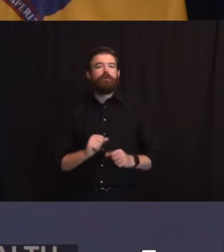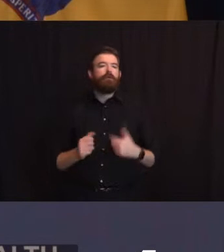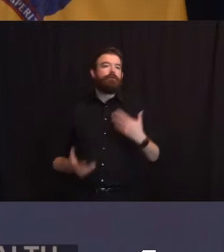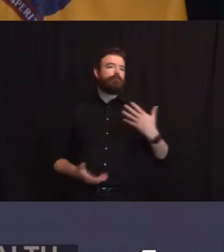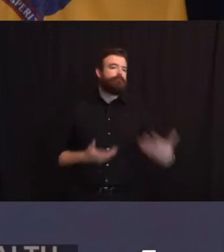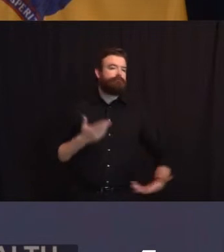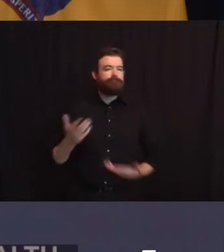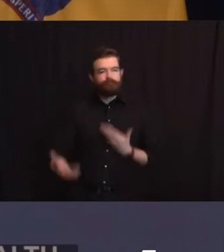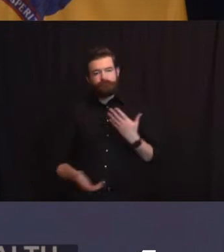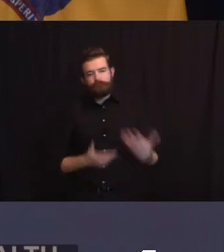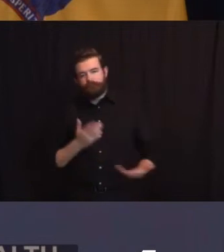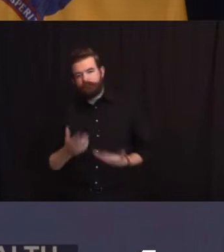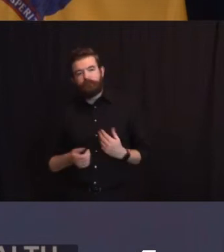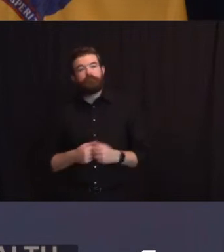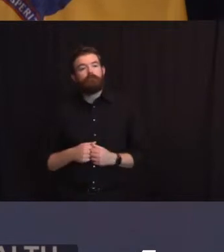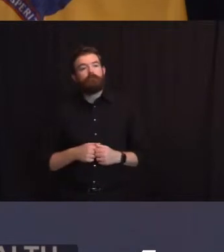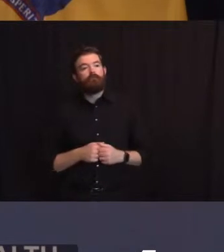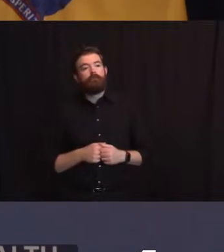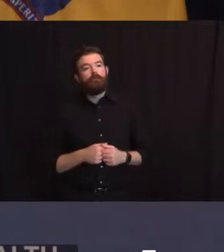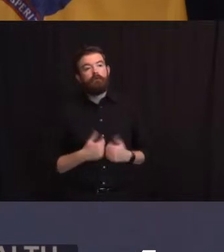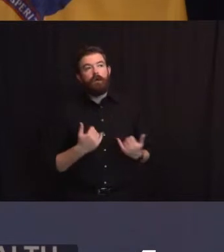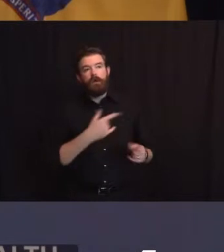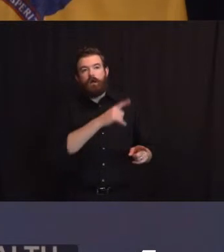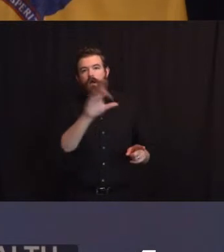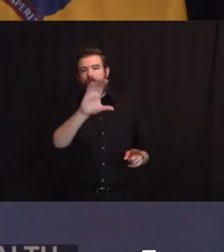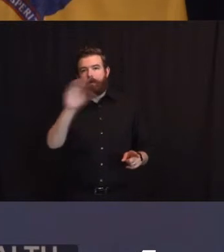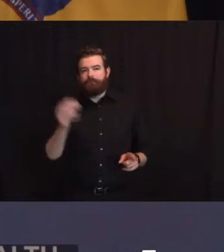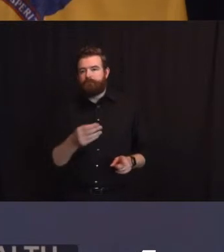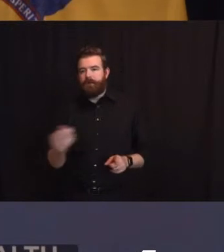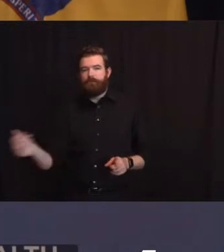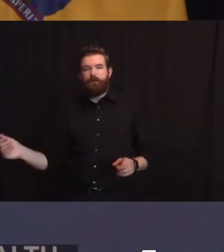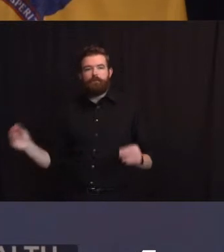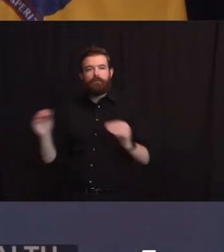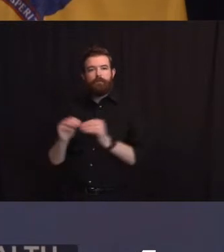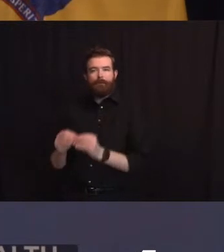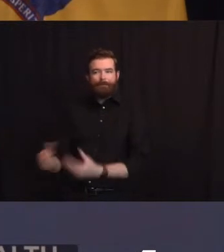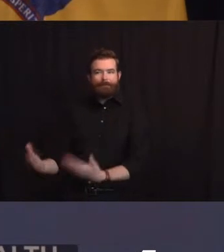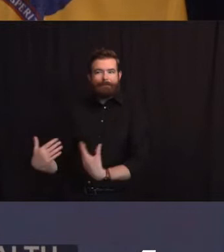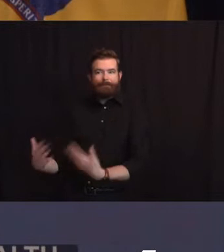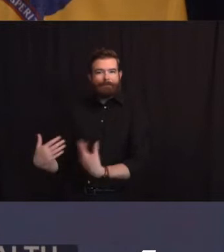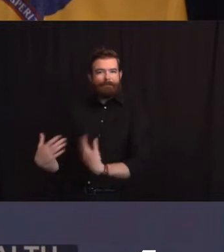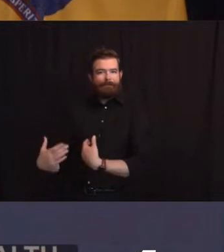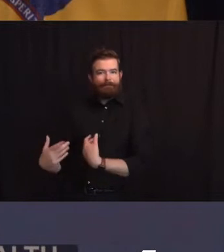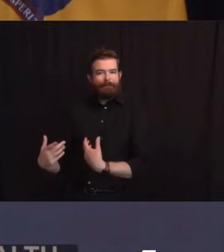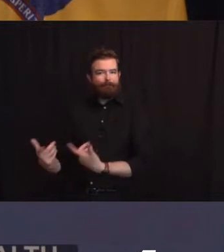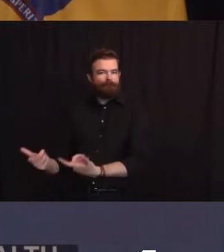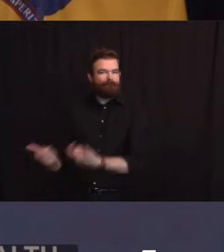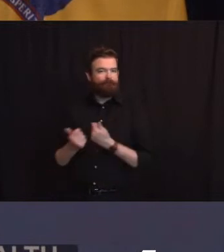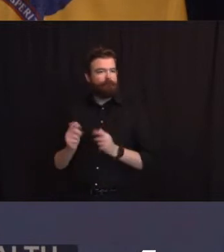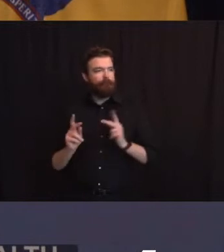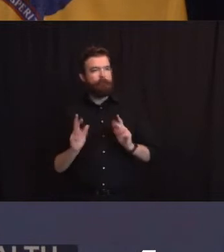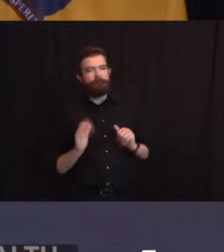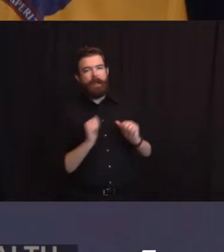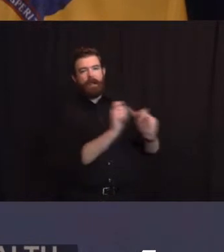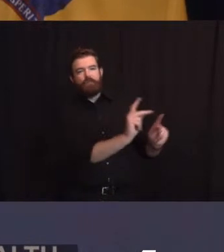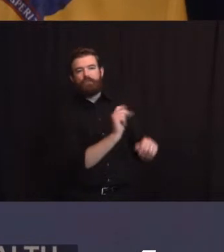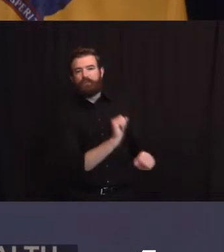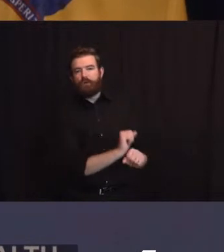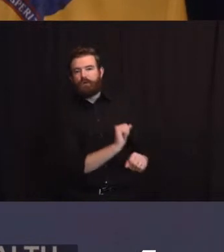more to get the workforce they need. We predicted that would happen. My guess is there may be a little bit of a lead